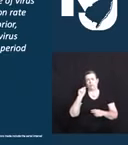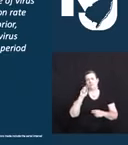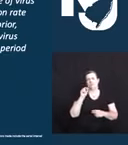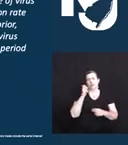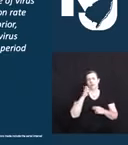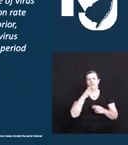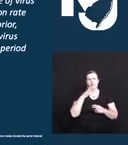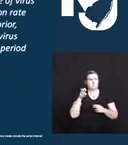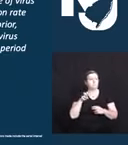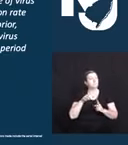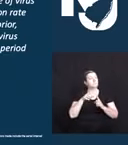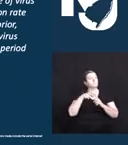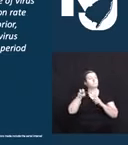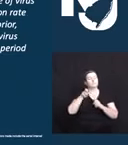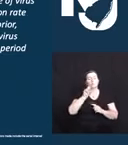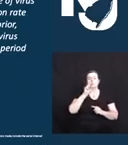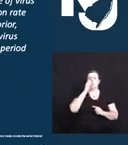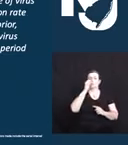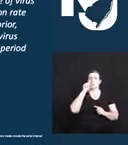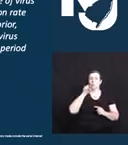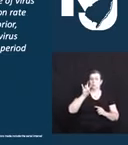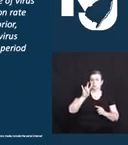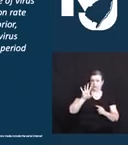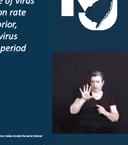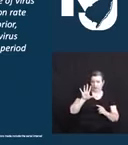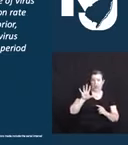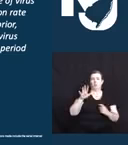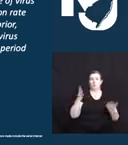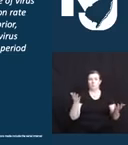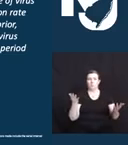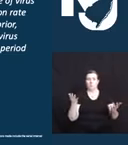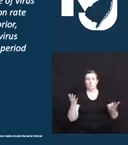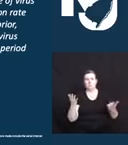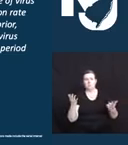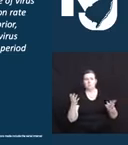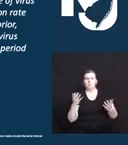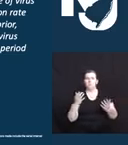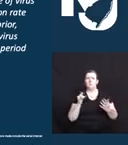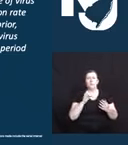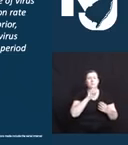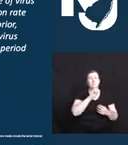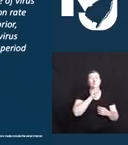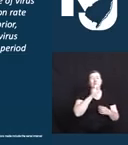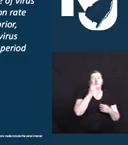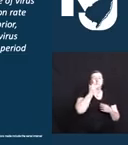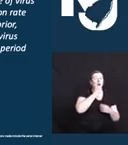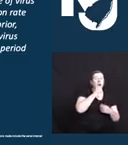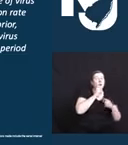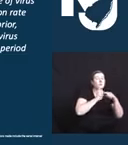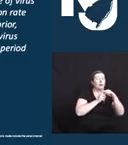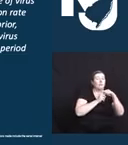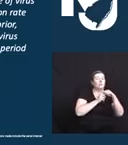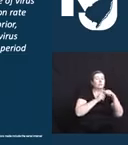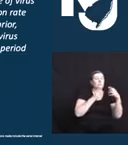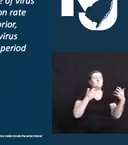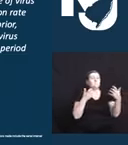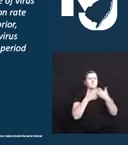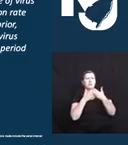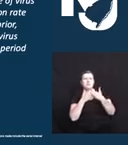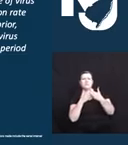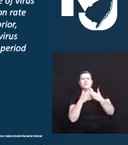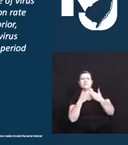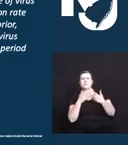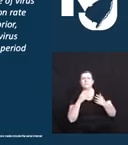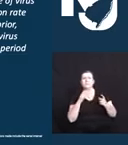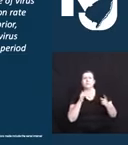0.75. And to repeat, spot positivity and the so-called RT, or rate of transmission, are two of the best measures